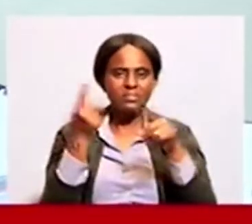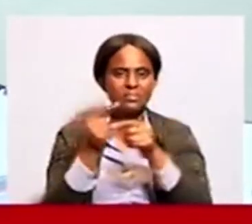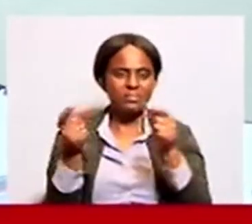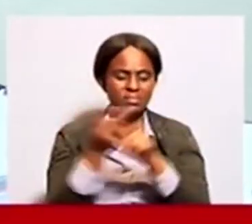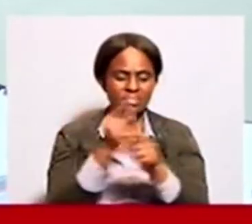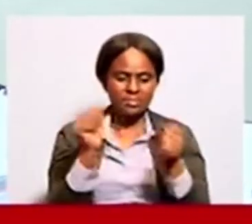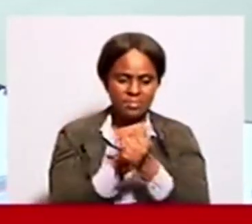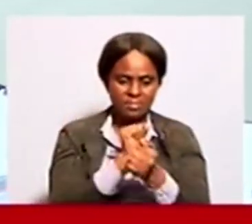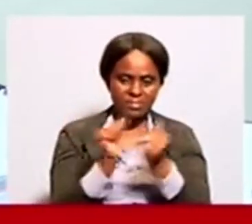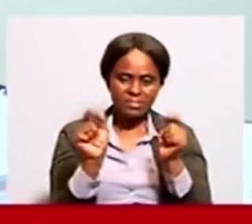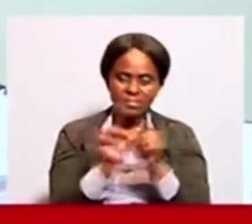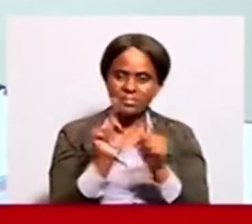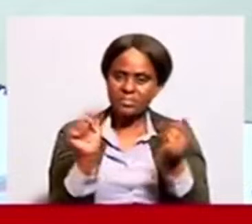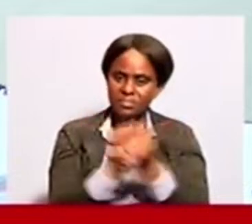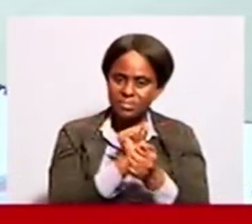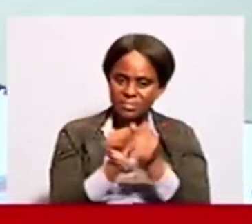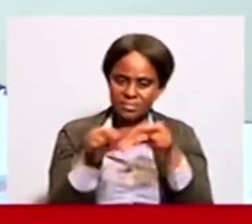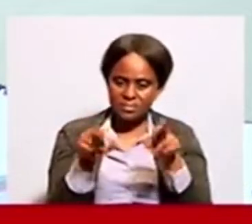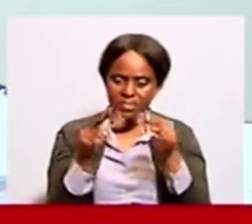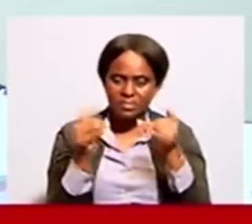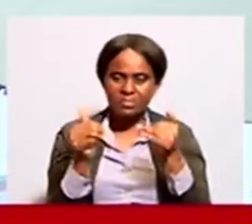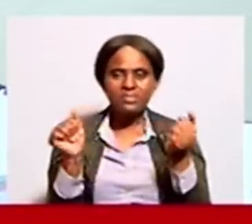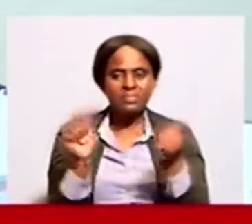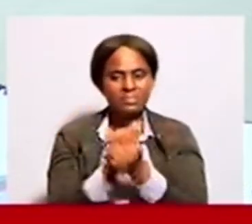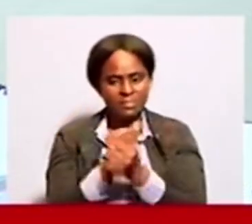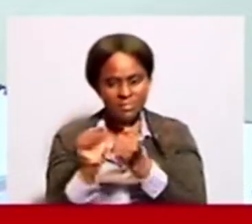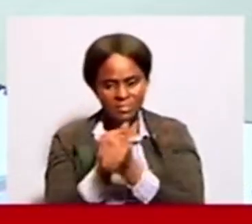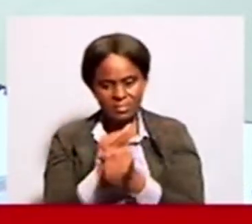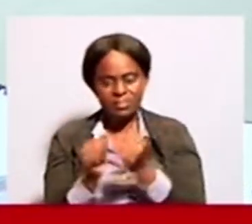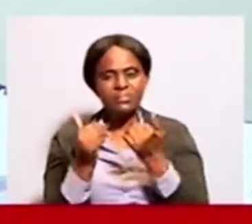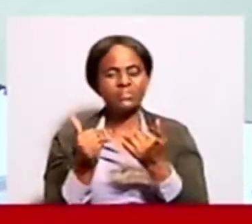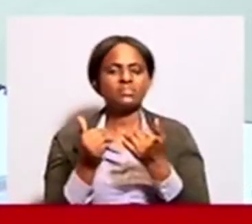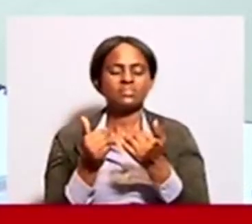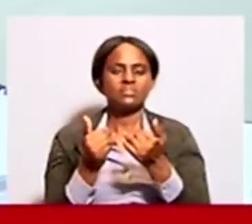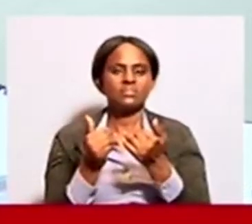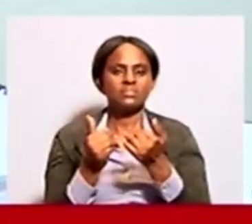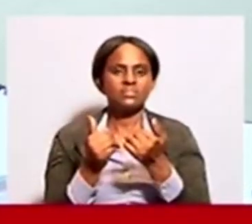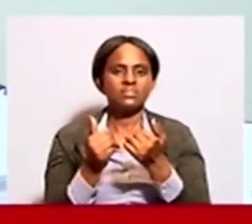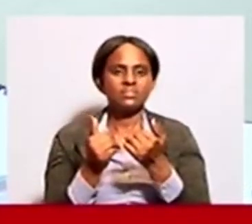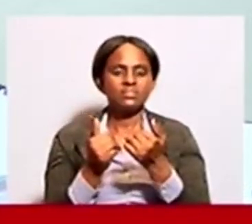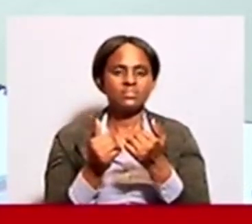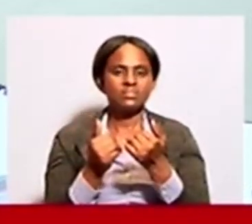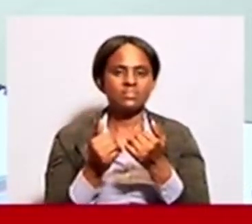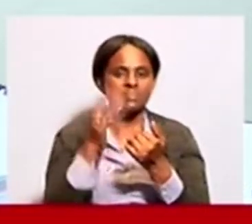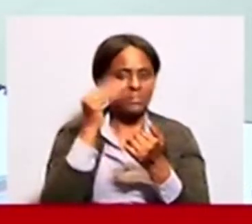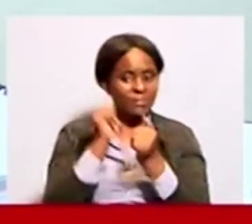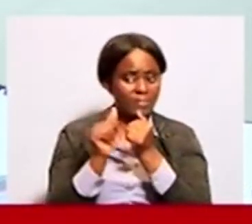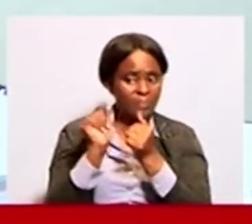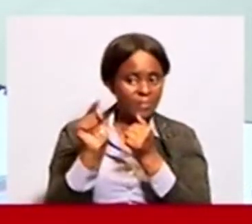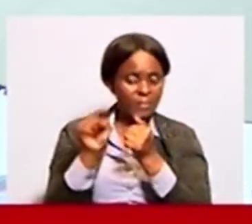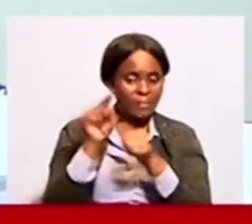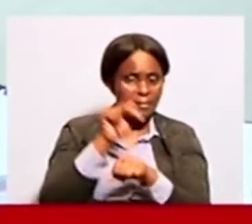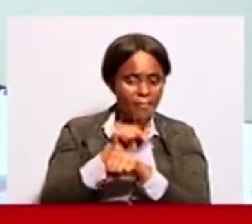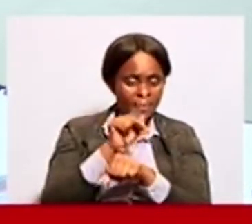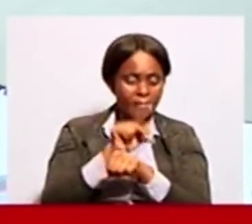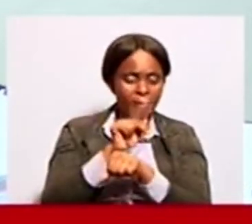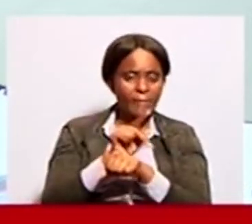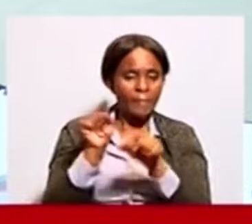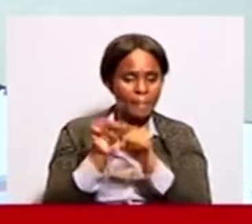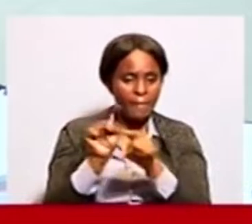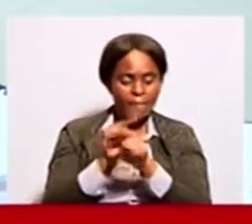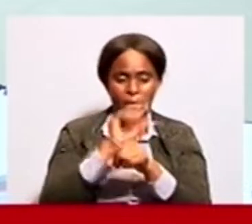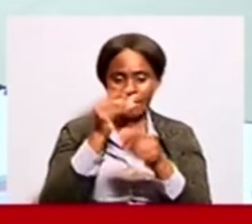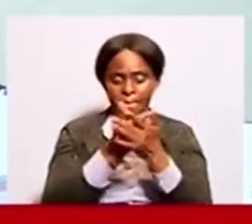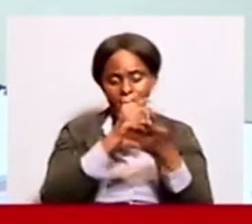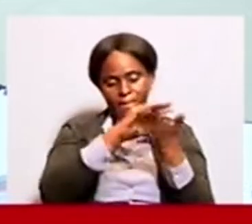damage, and the road is being damaged right now because that particular project, it was